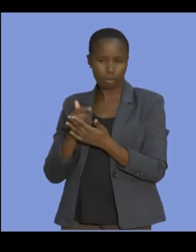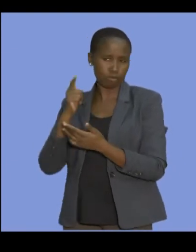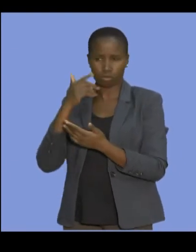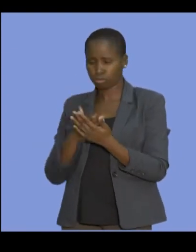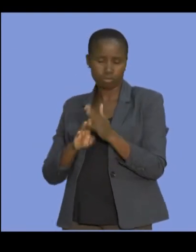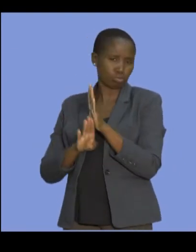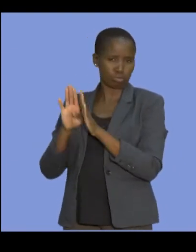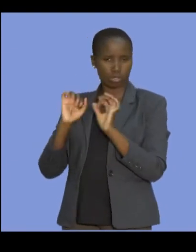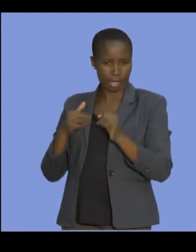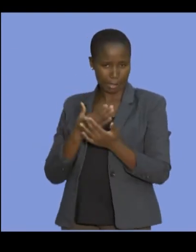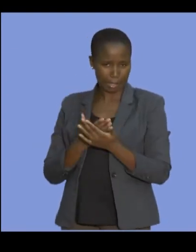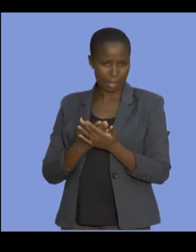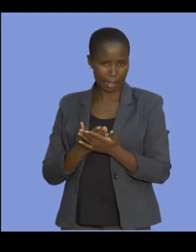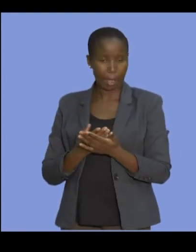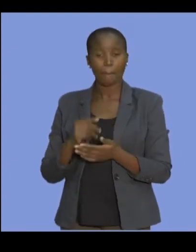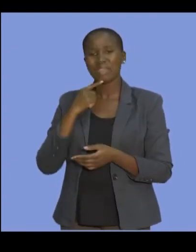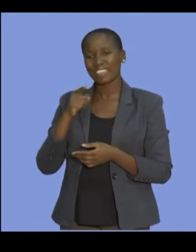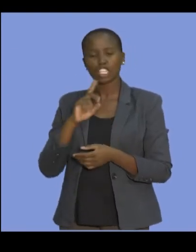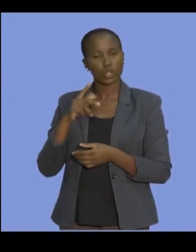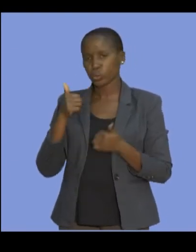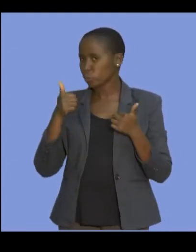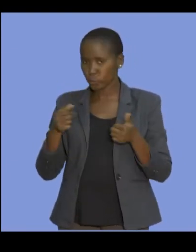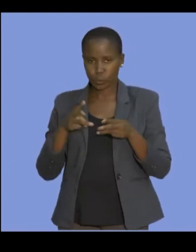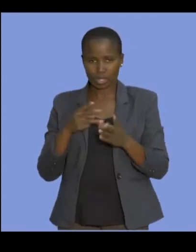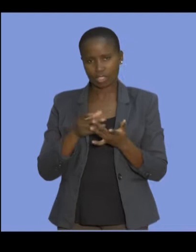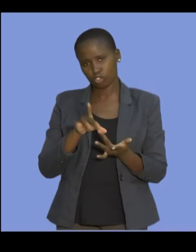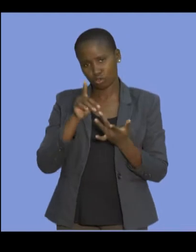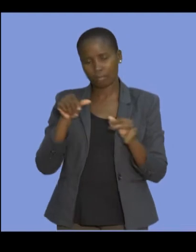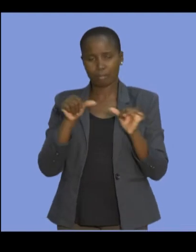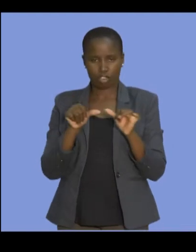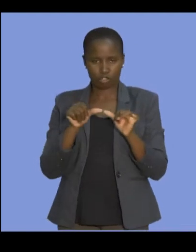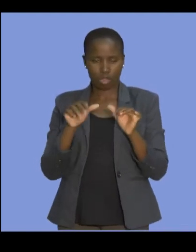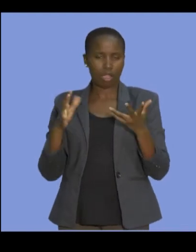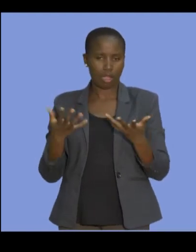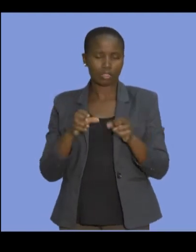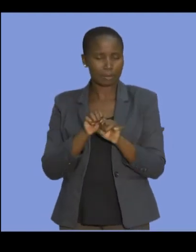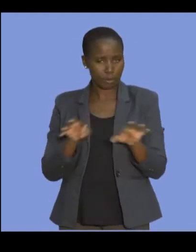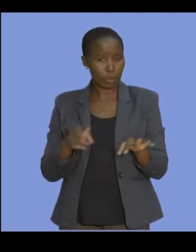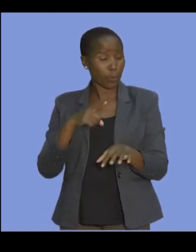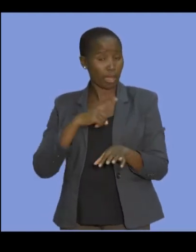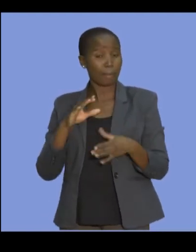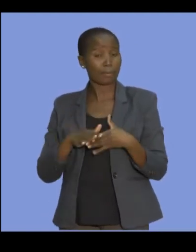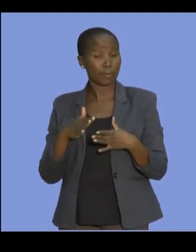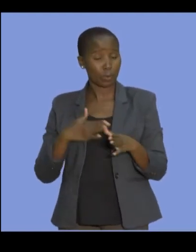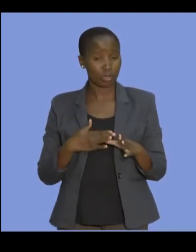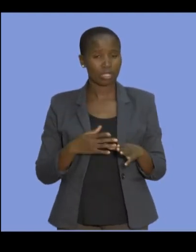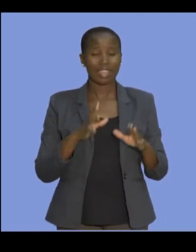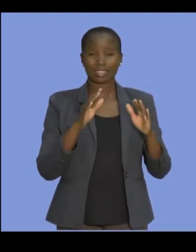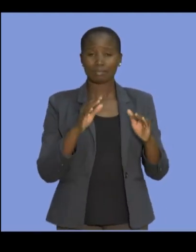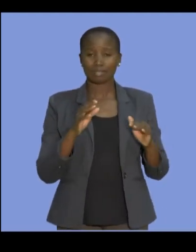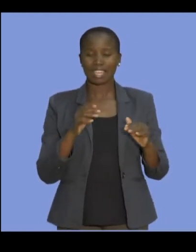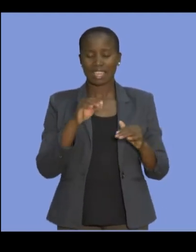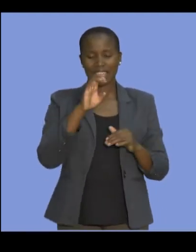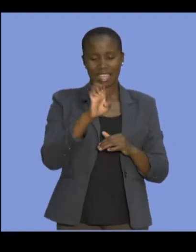the range is not a good measure of spread because one extreme, when we talk about extreme,